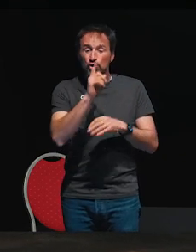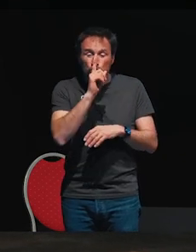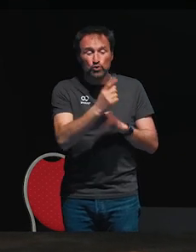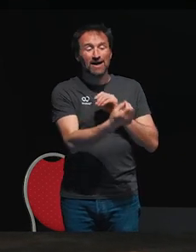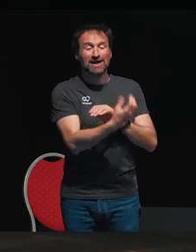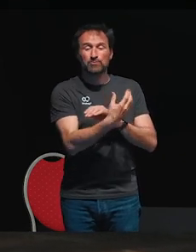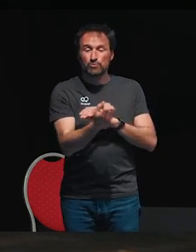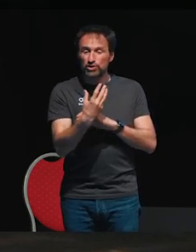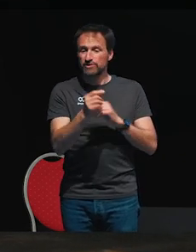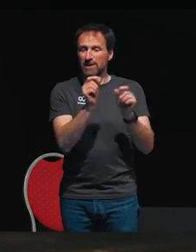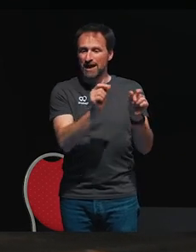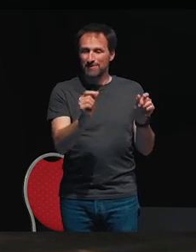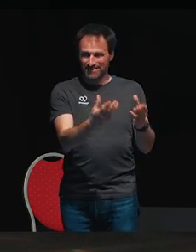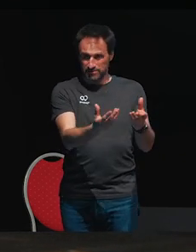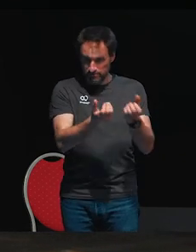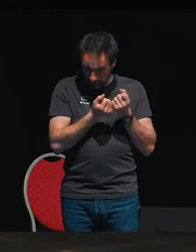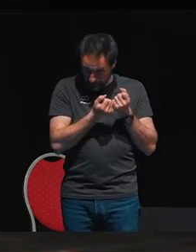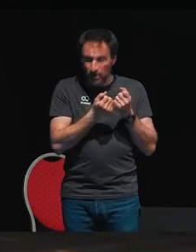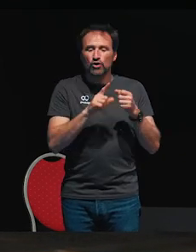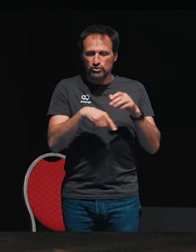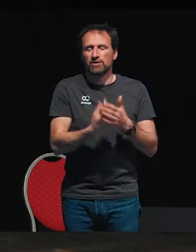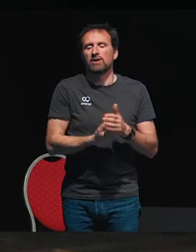and nothing else to produce the output.